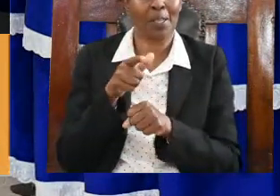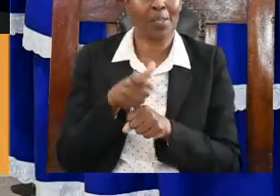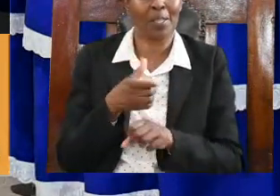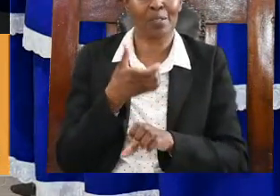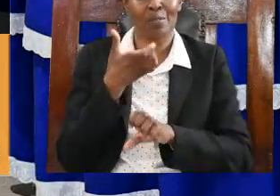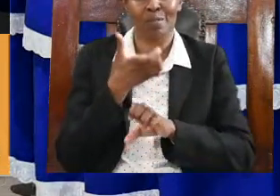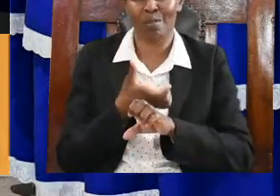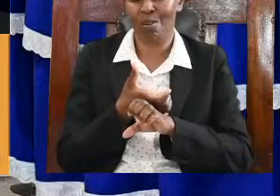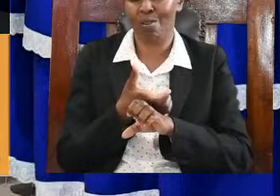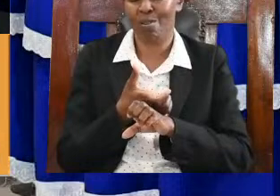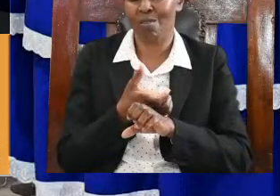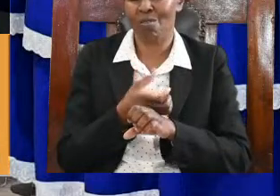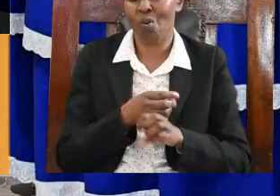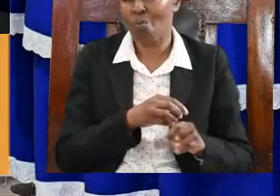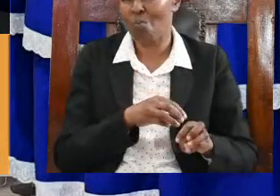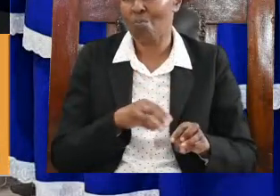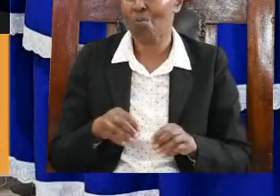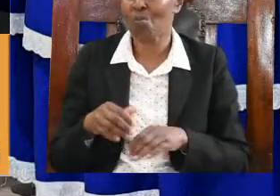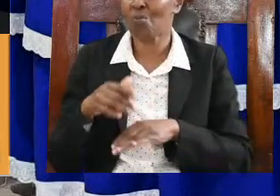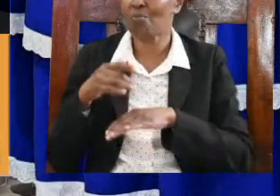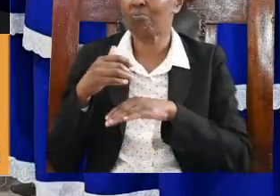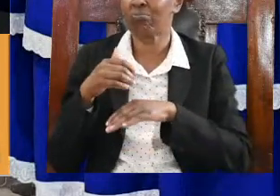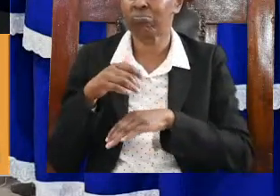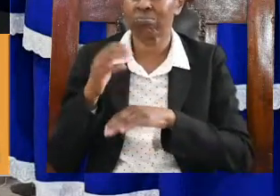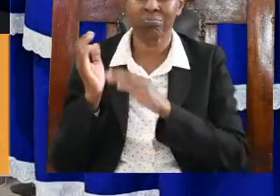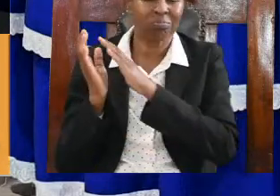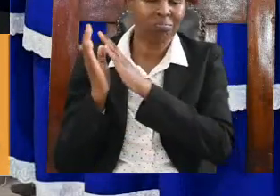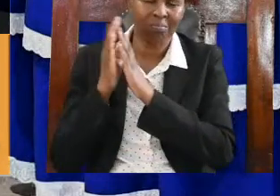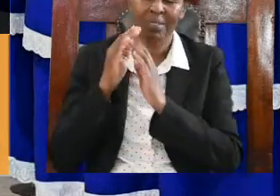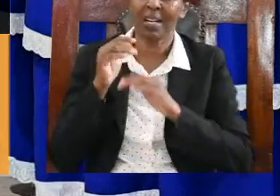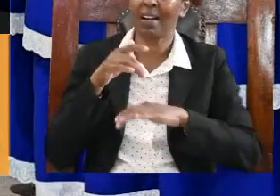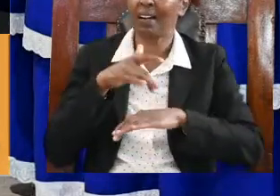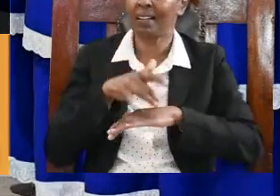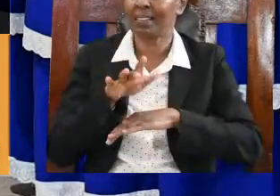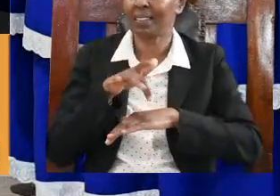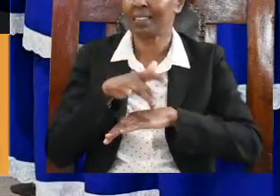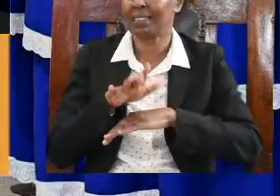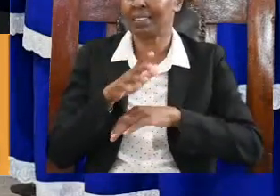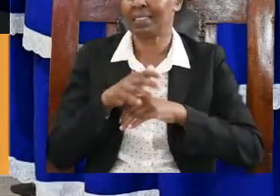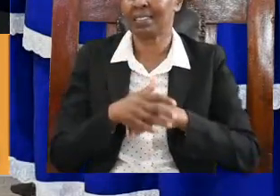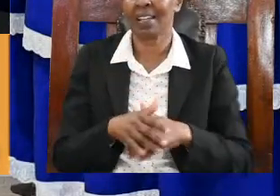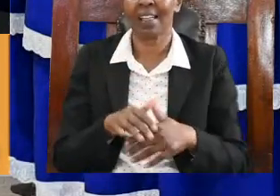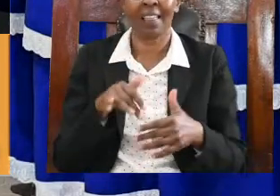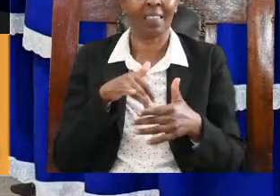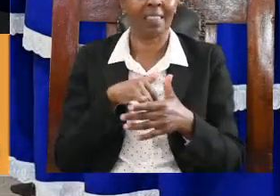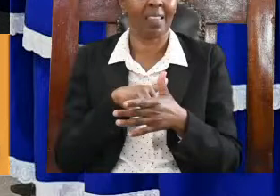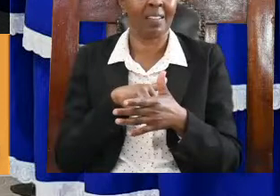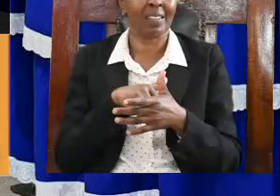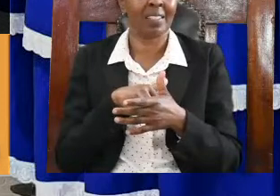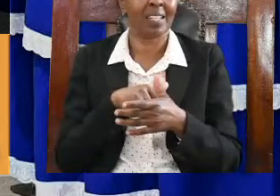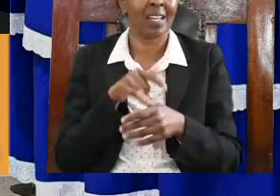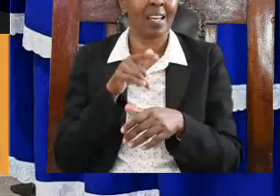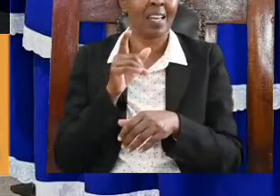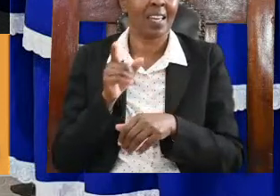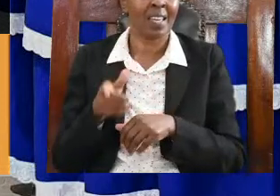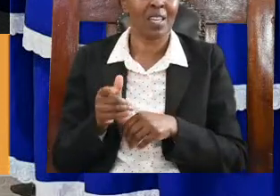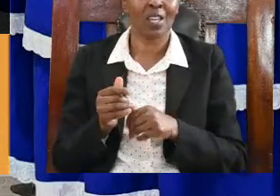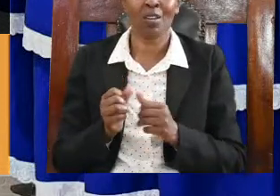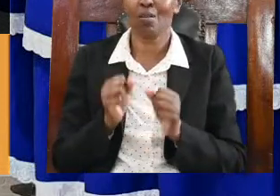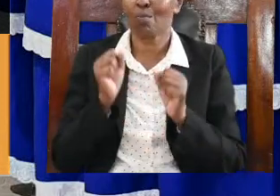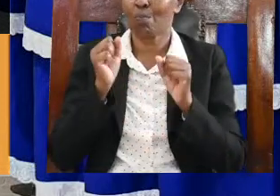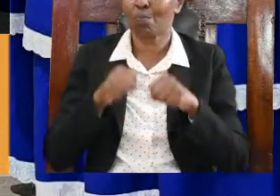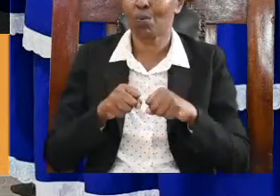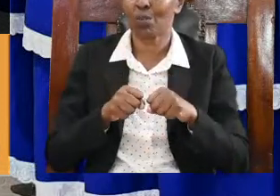up very early in the morning, unlike the former days, so that he can move the